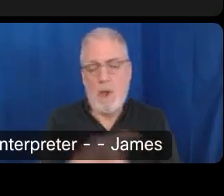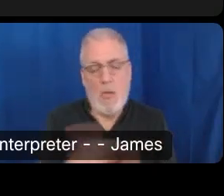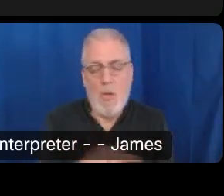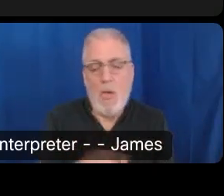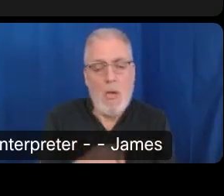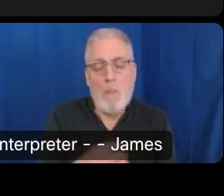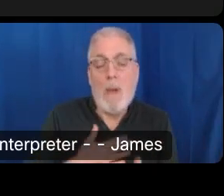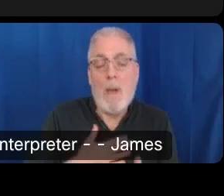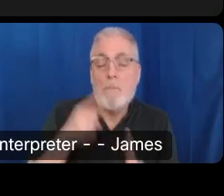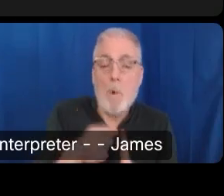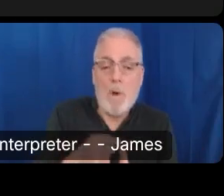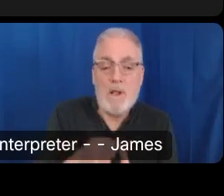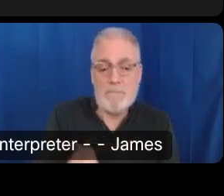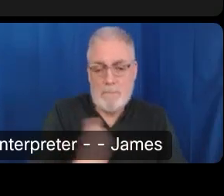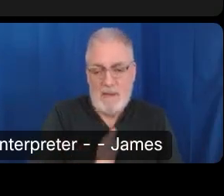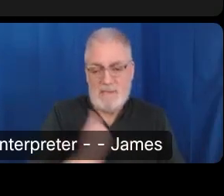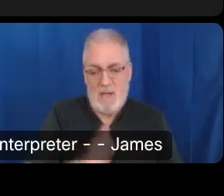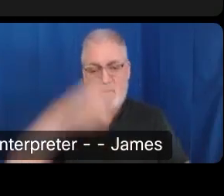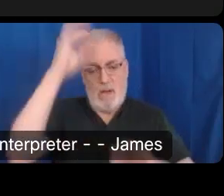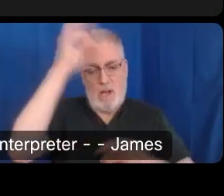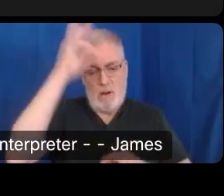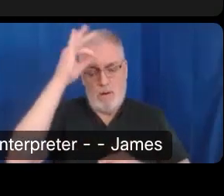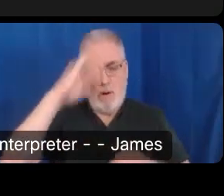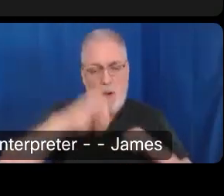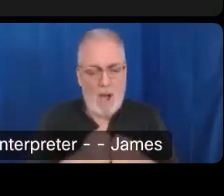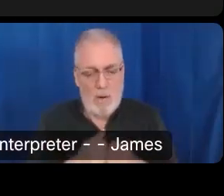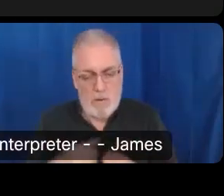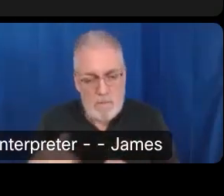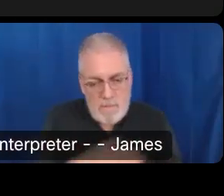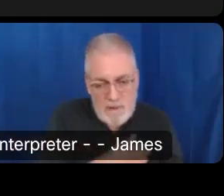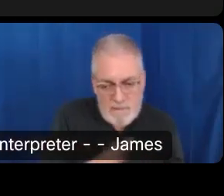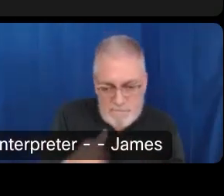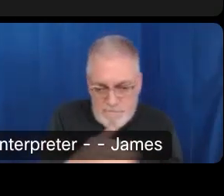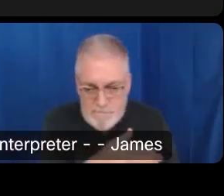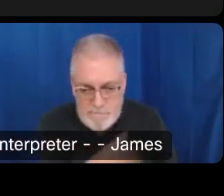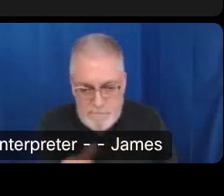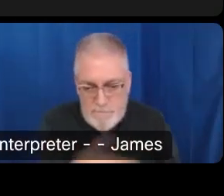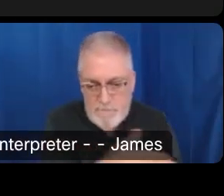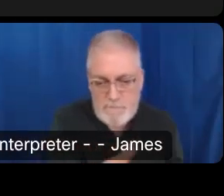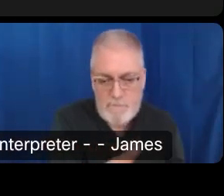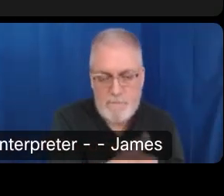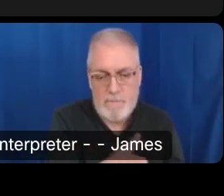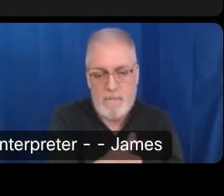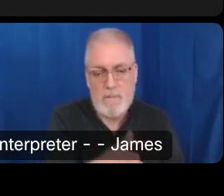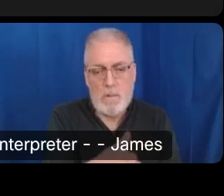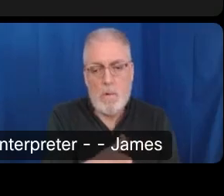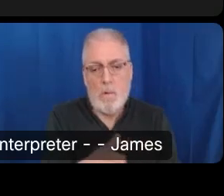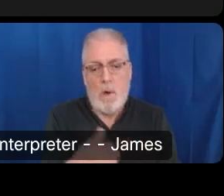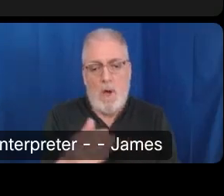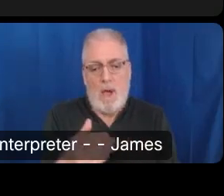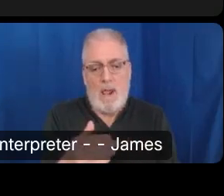and I can't imagine somebody who, uses alternative communication